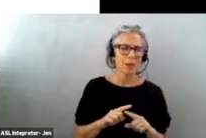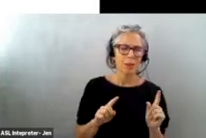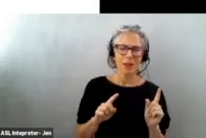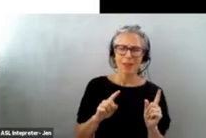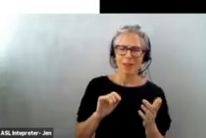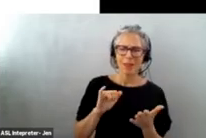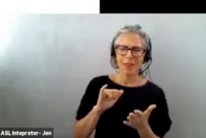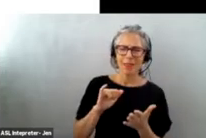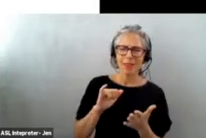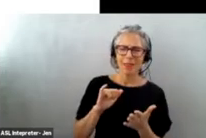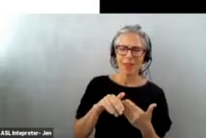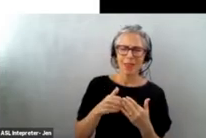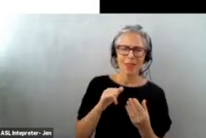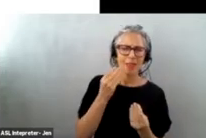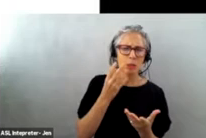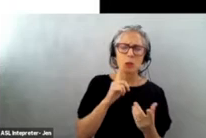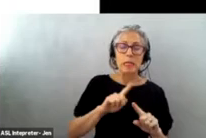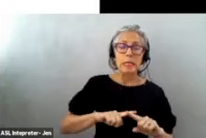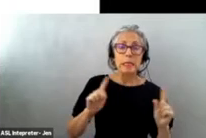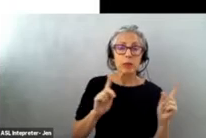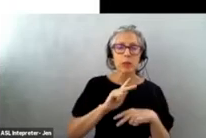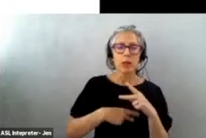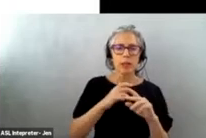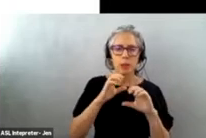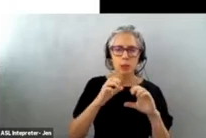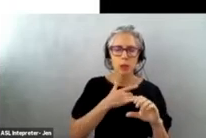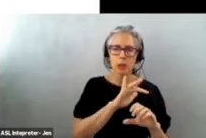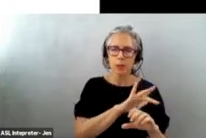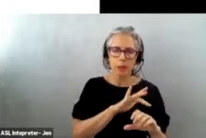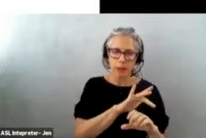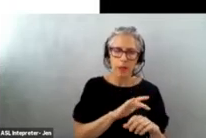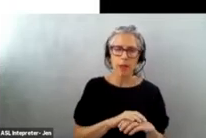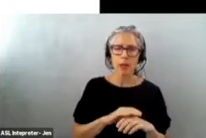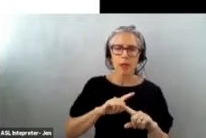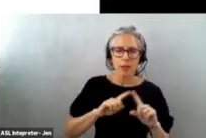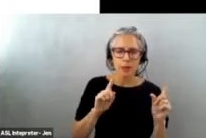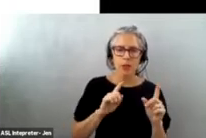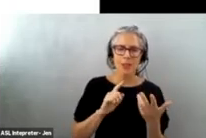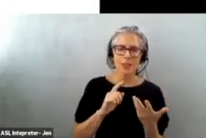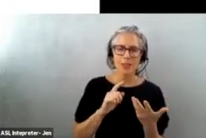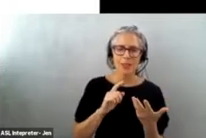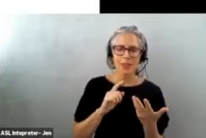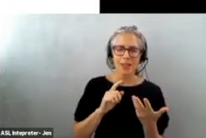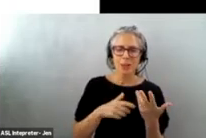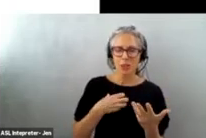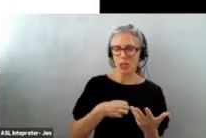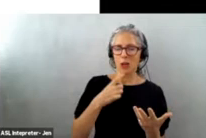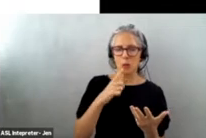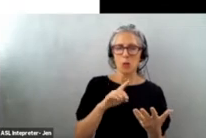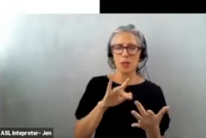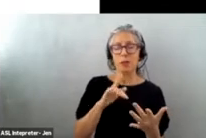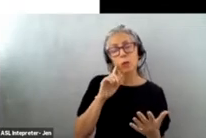is simply a difference in communicating empathy and a difference in how the desire for connection is expressed. As an